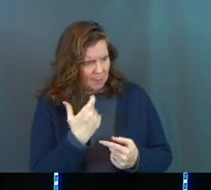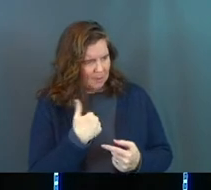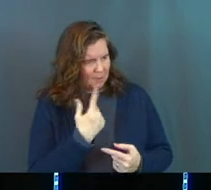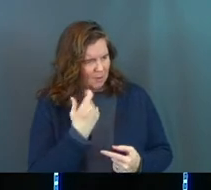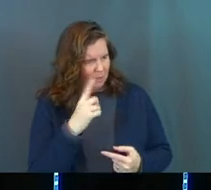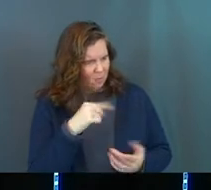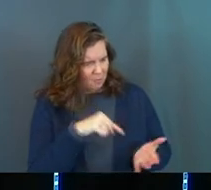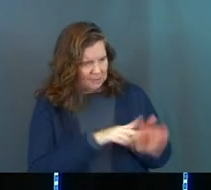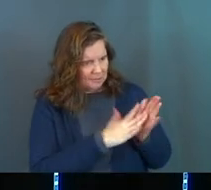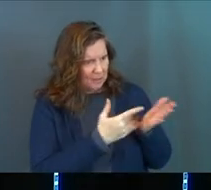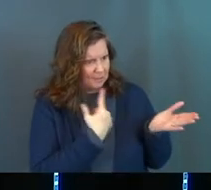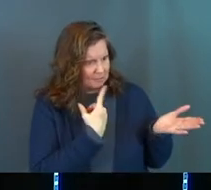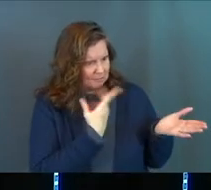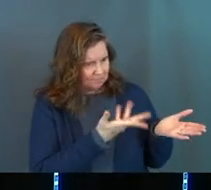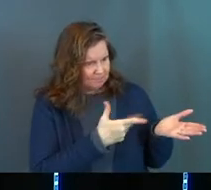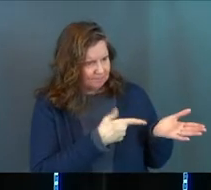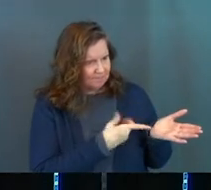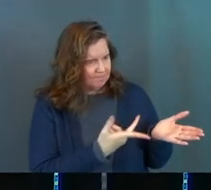me this question right now?